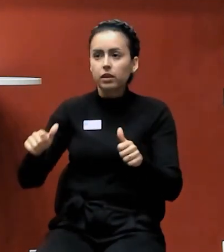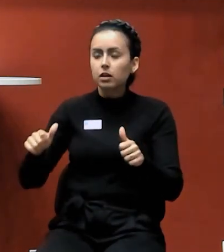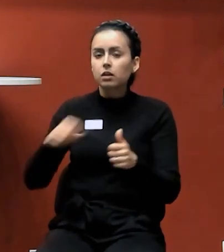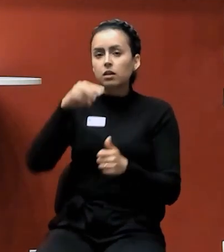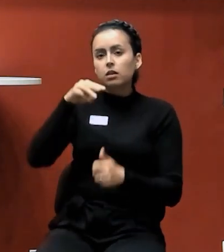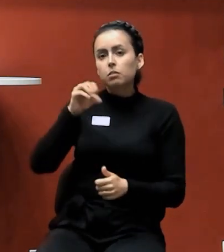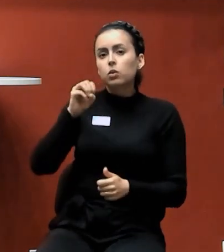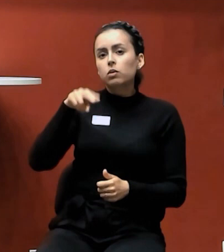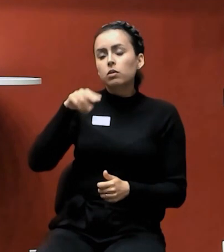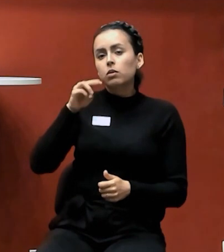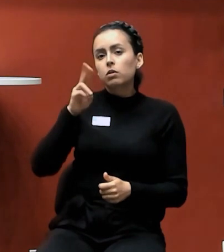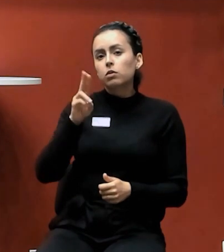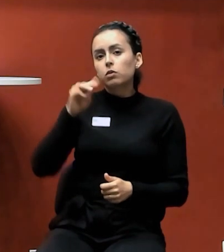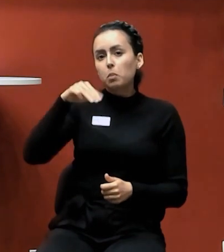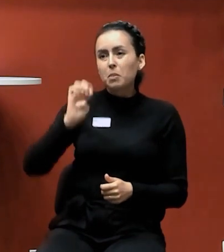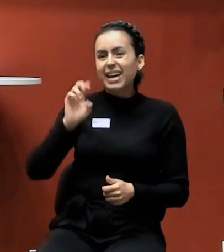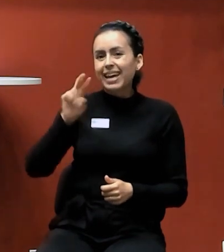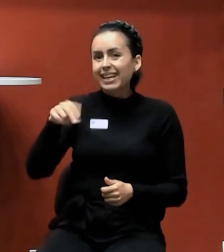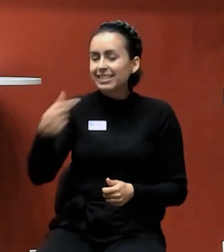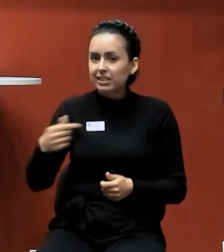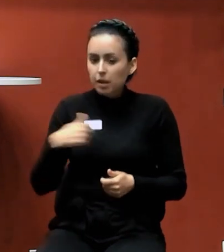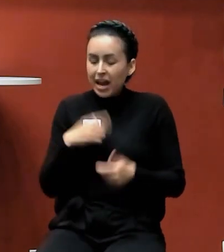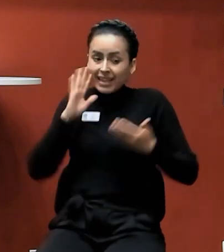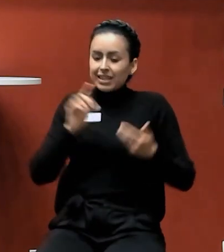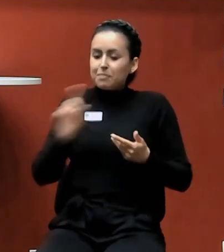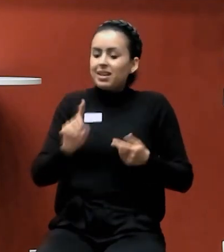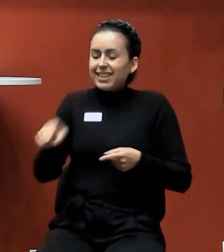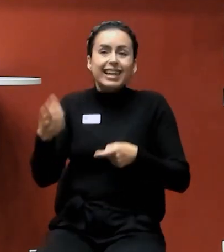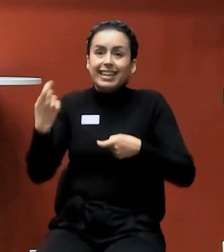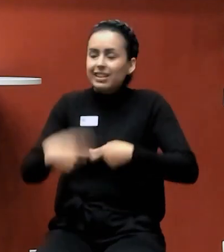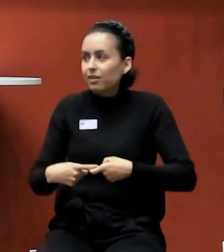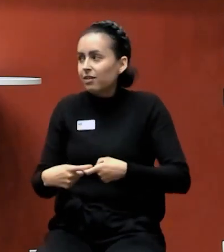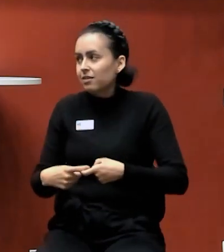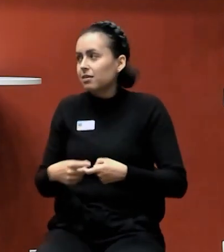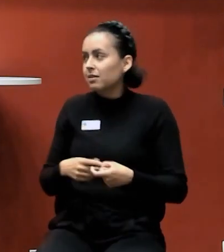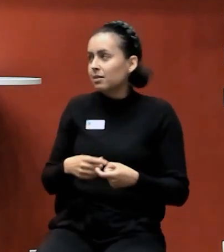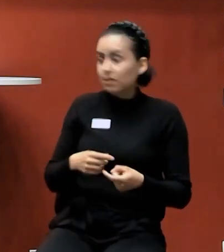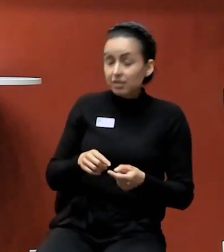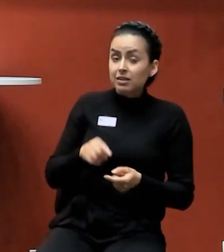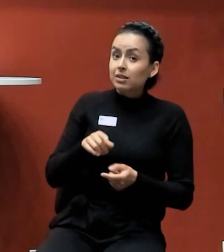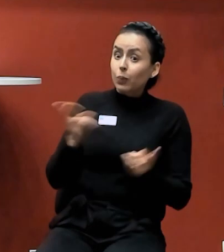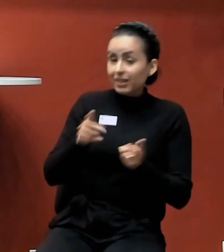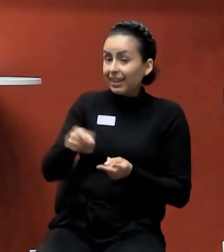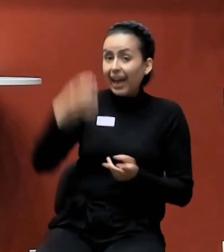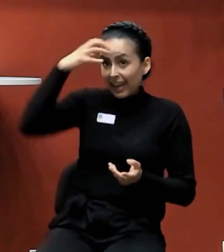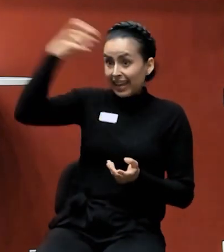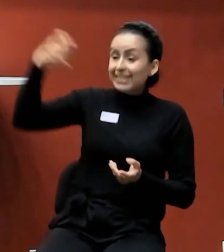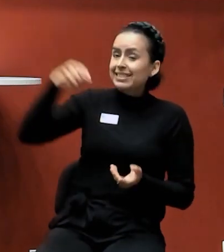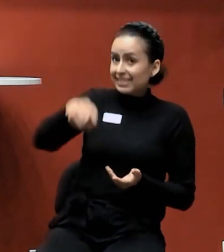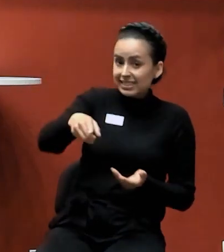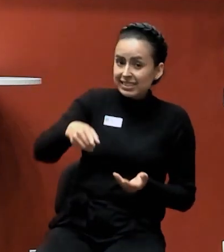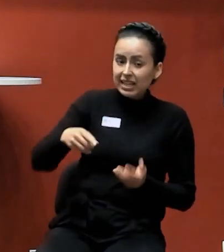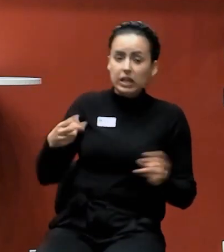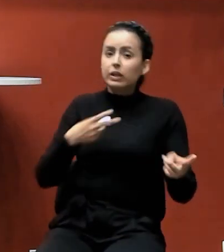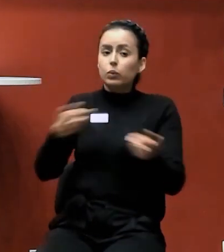what it is about. But it's in Helsinki. It's a public